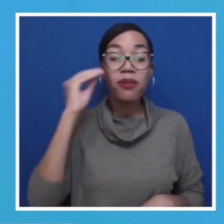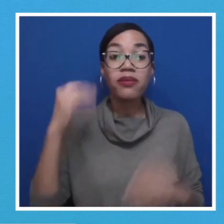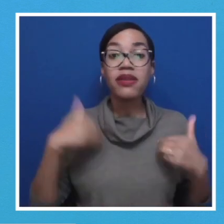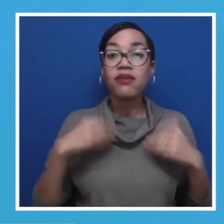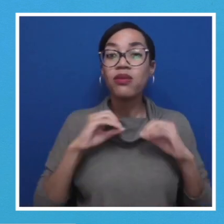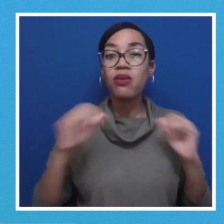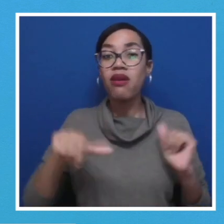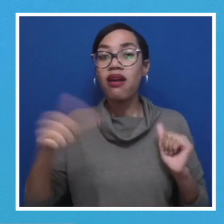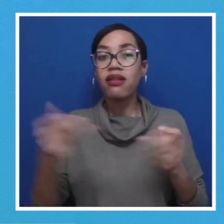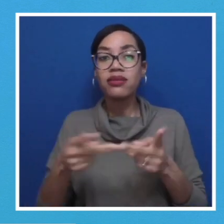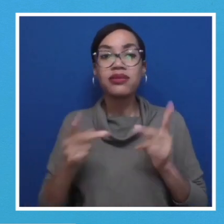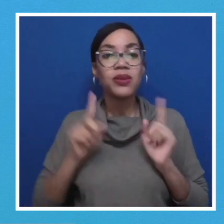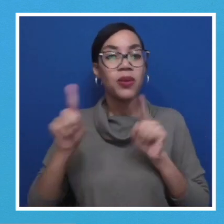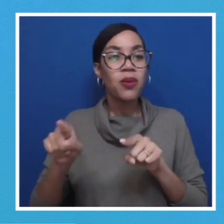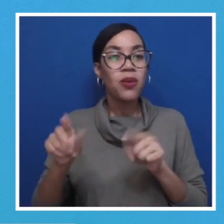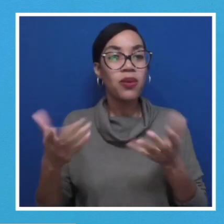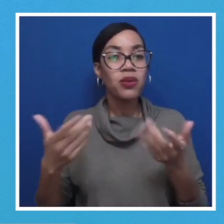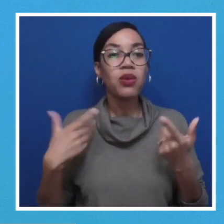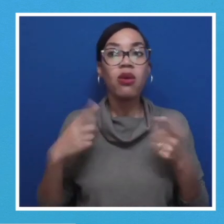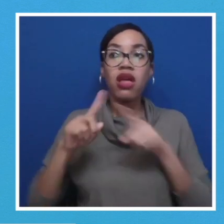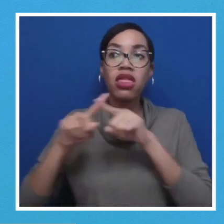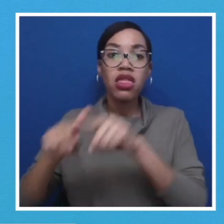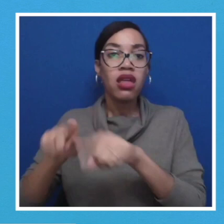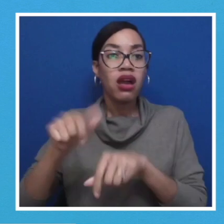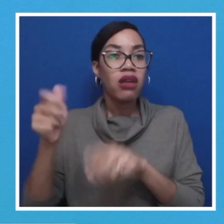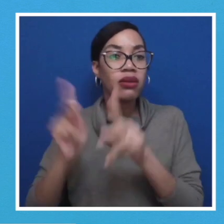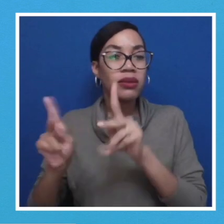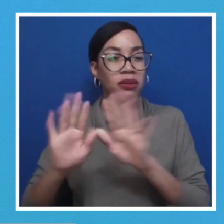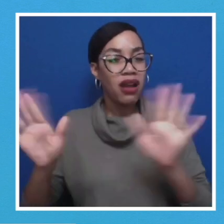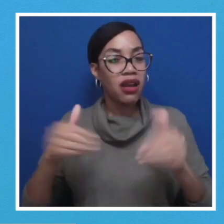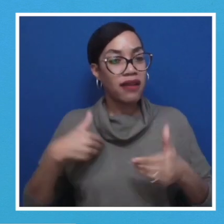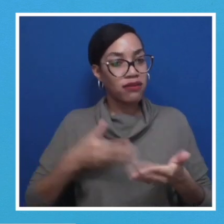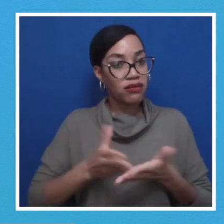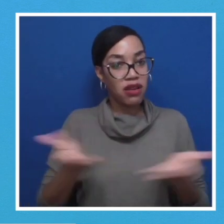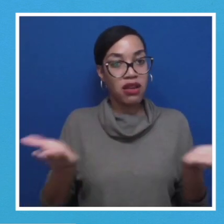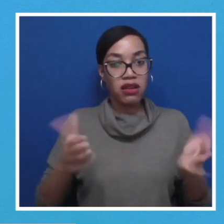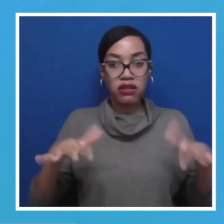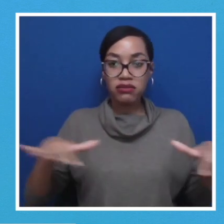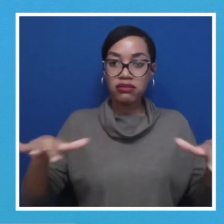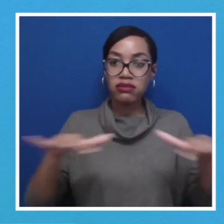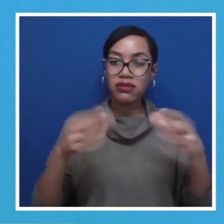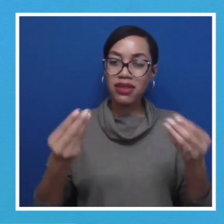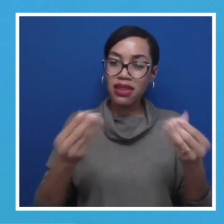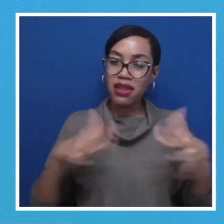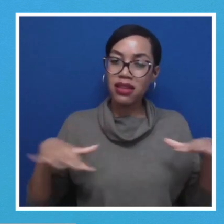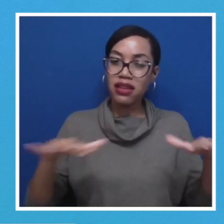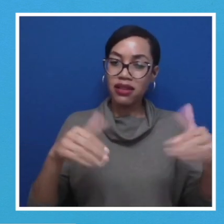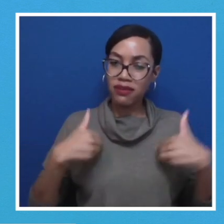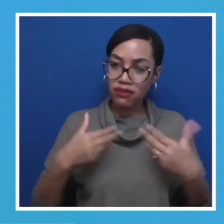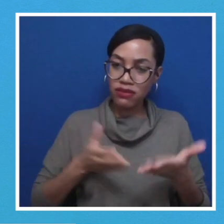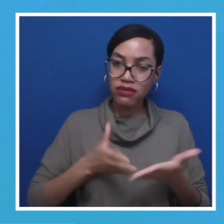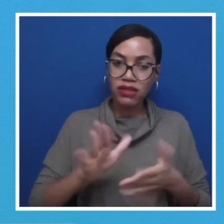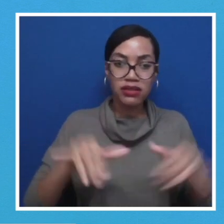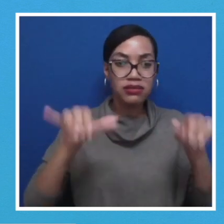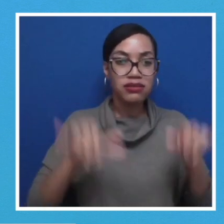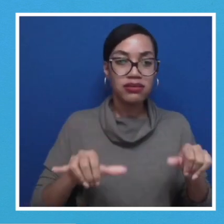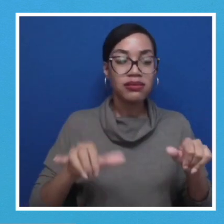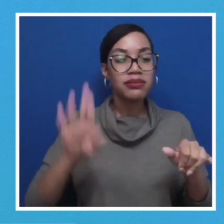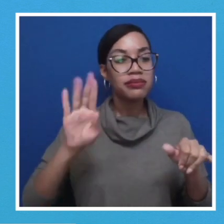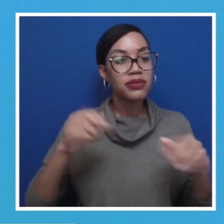to be a burden on somebody else. We have a right to be on our land. We have a right to be Wet'suwet'en. We have a right to be human.